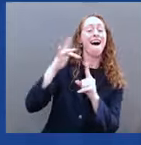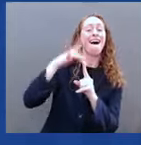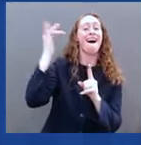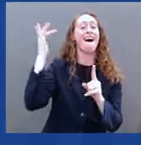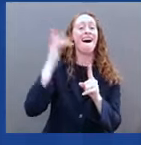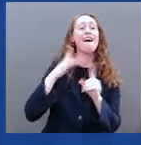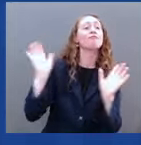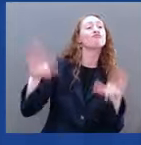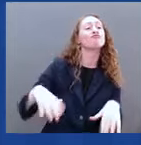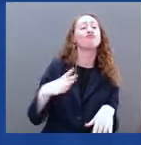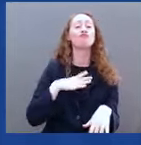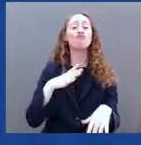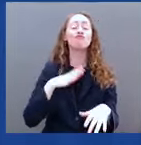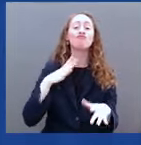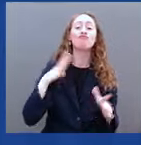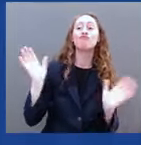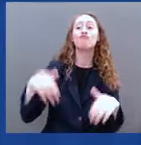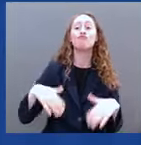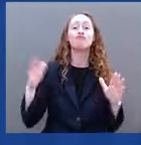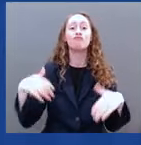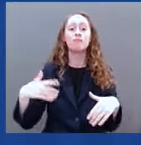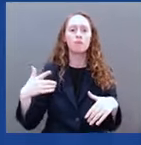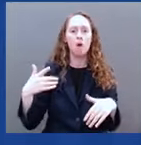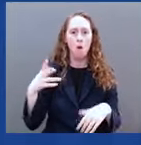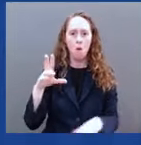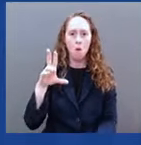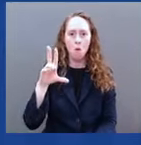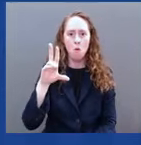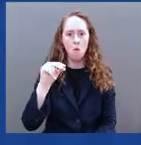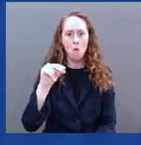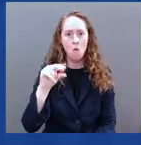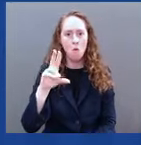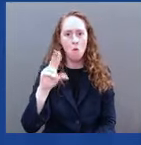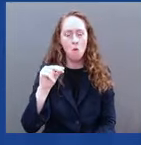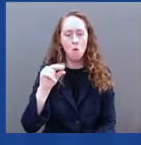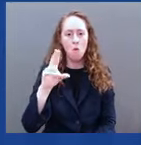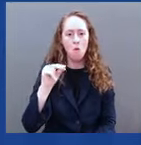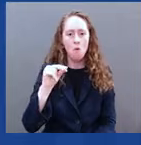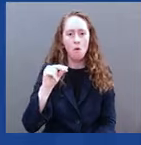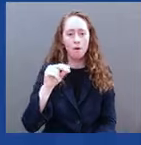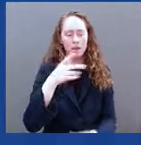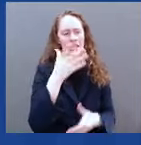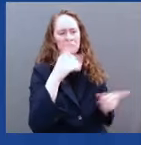take anything for another month, but we have to demonstrate. The reason I asked for the meeting,